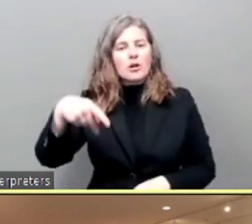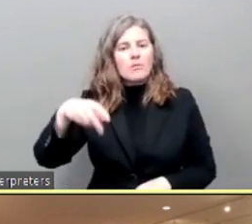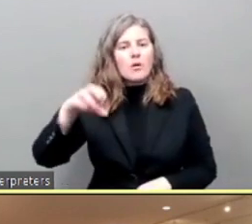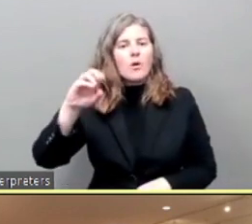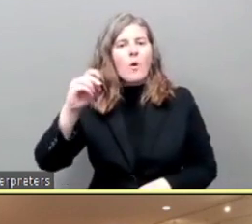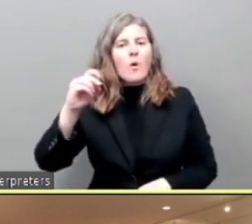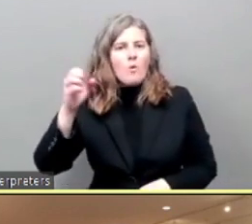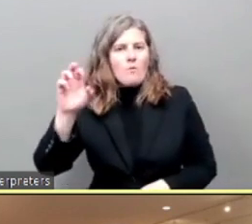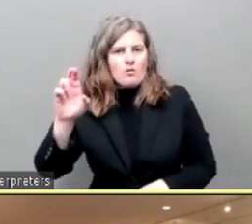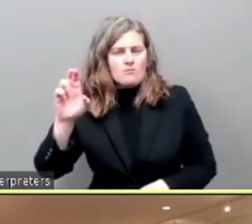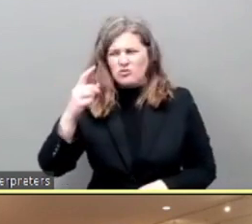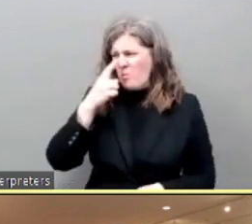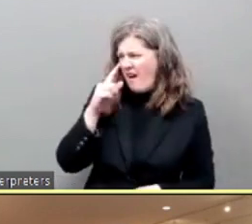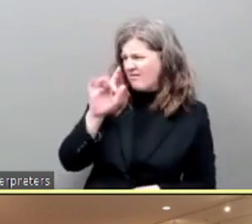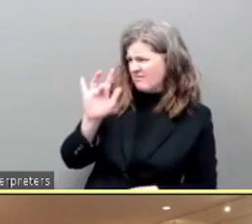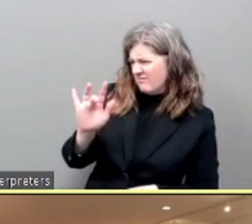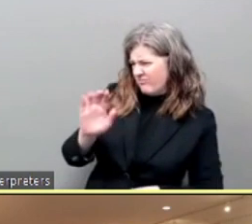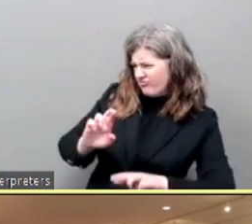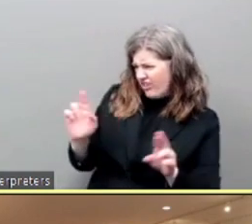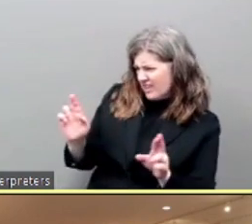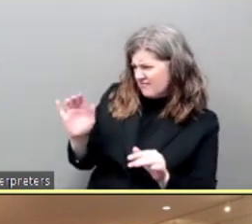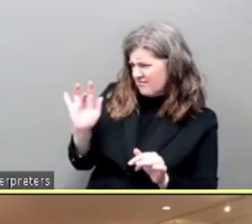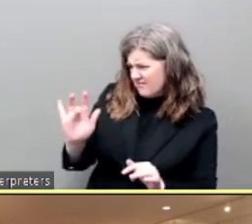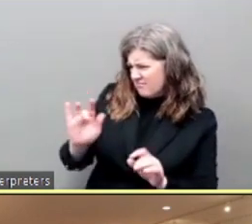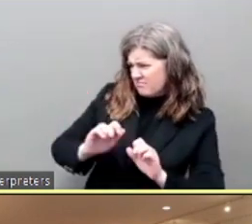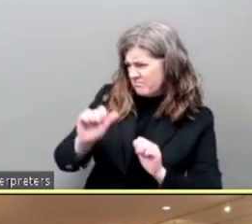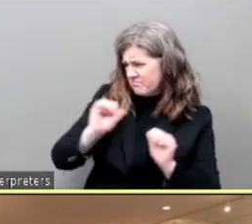pause there. And Alex, if you can get that going, thank you.